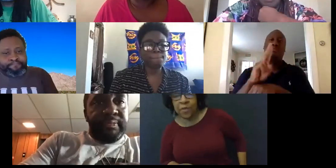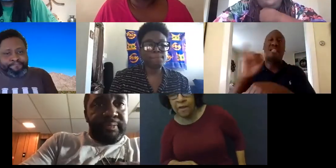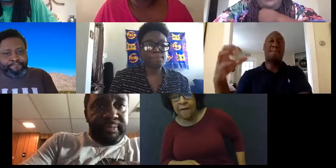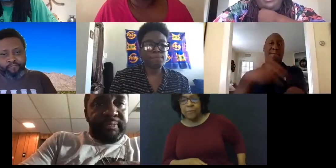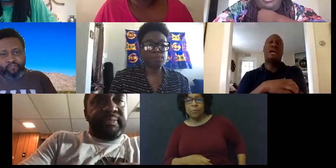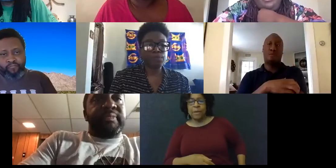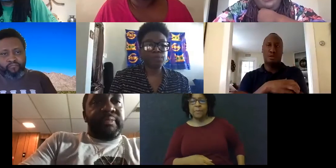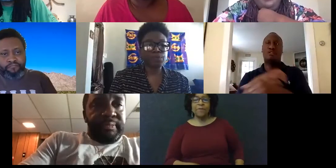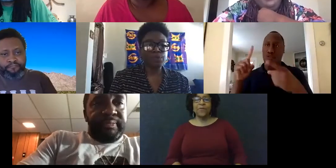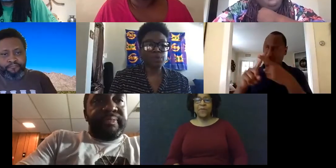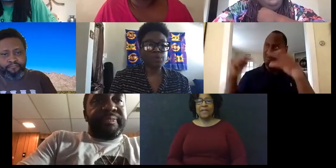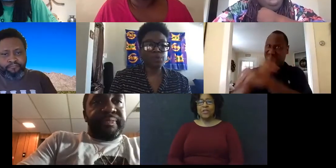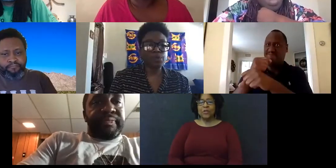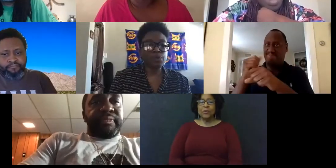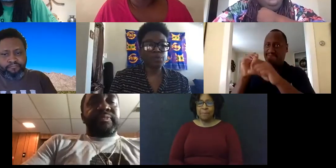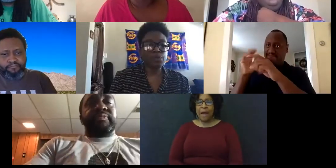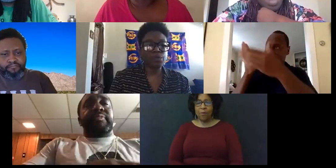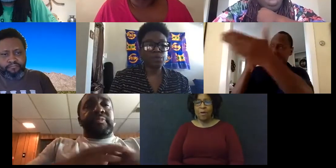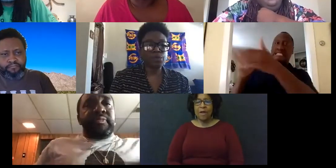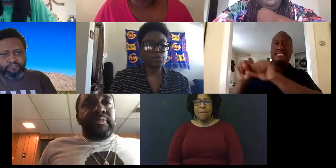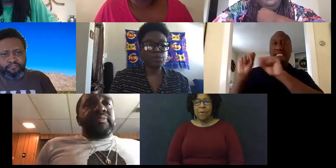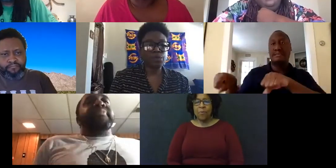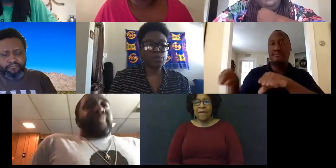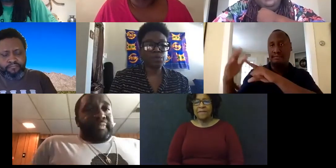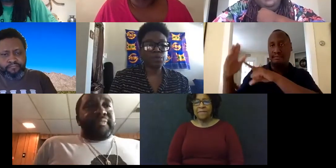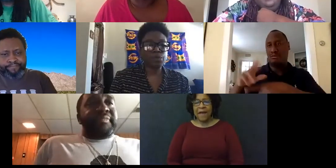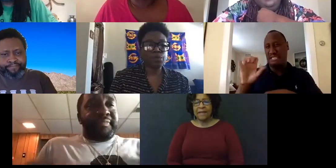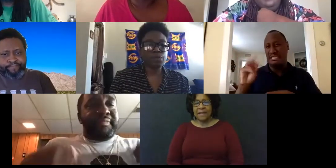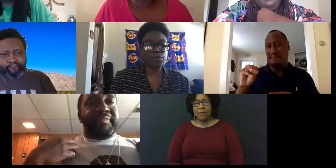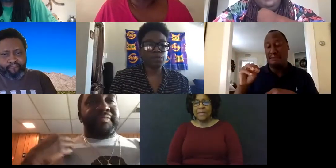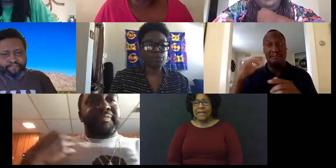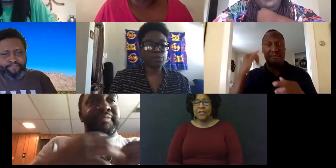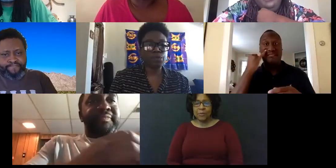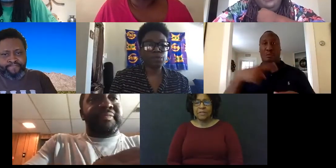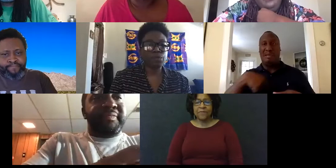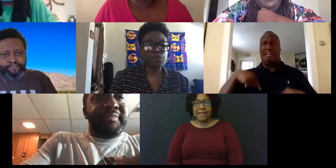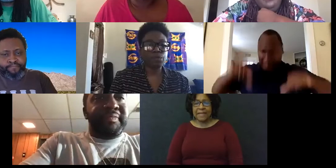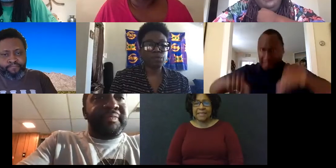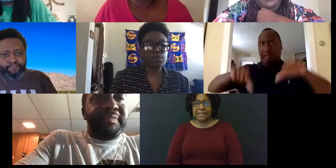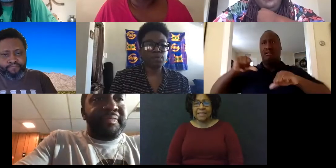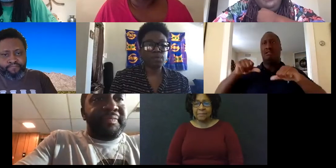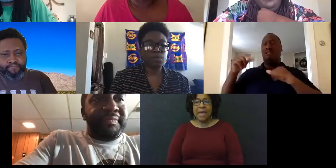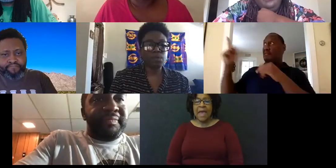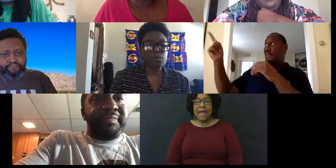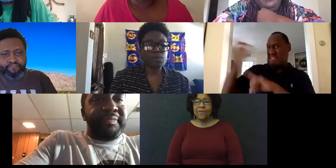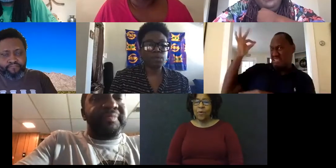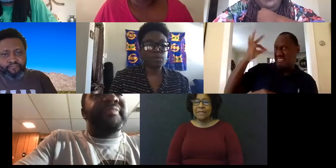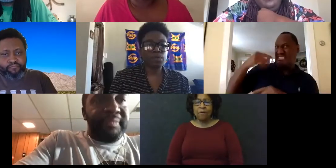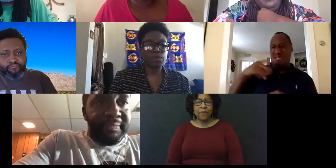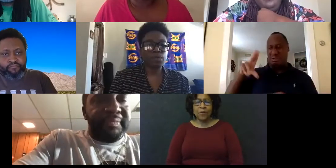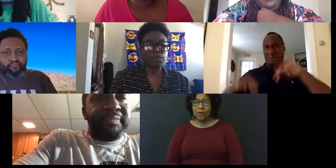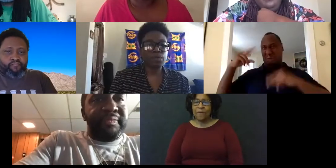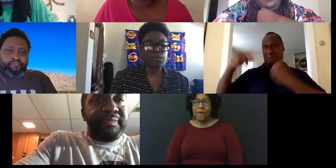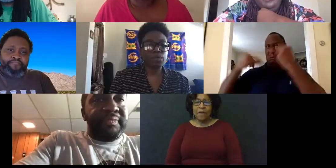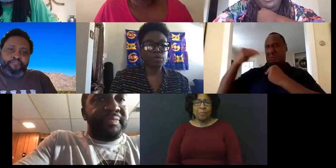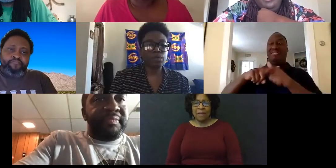worth. You know, people are afraid to use their power, but we've had to fight. We need to use it to fight against the system. And if we're